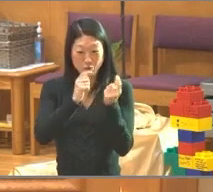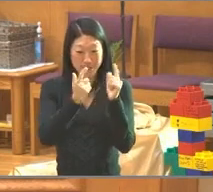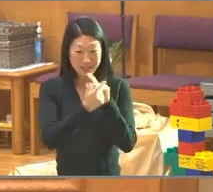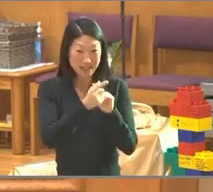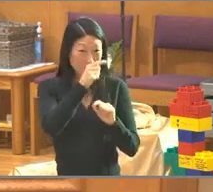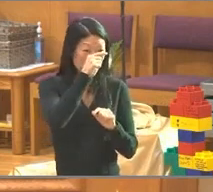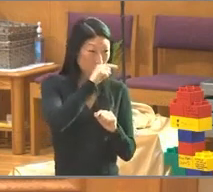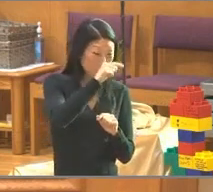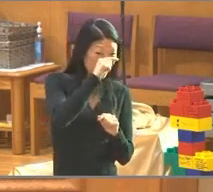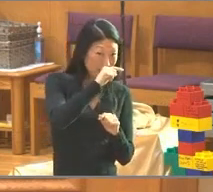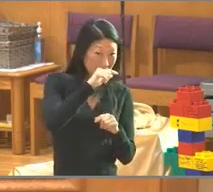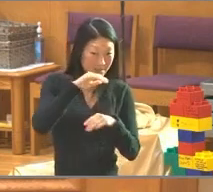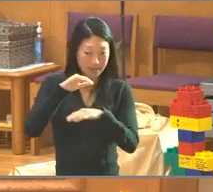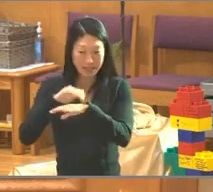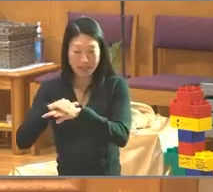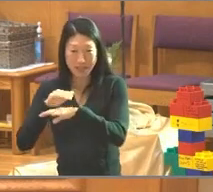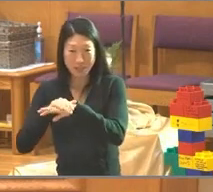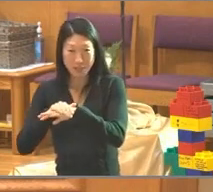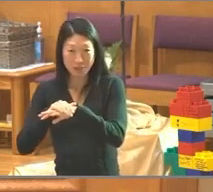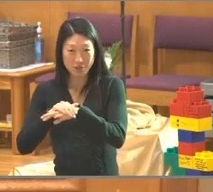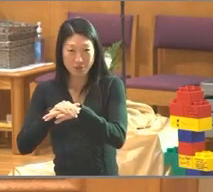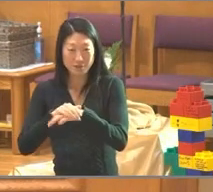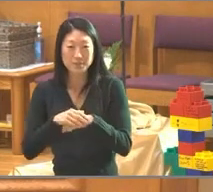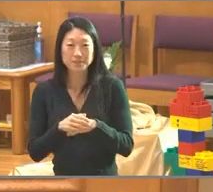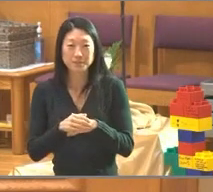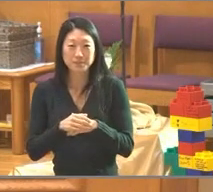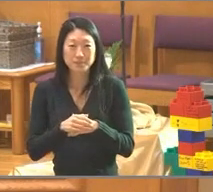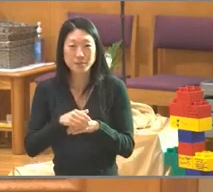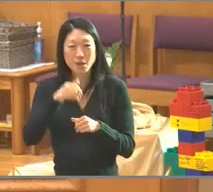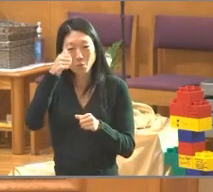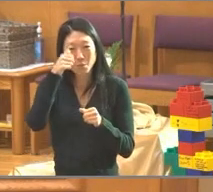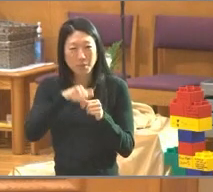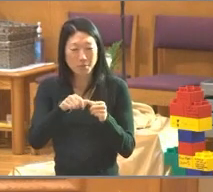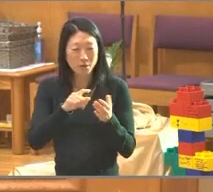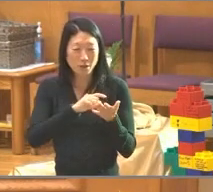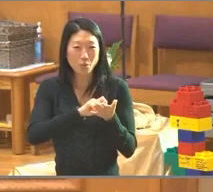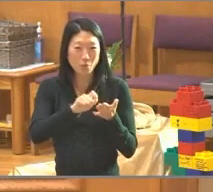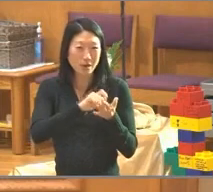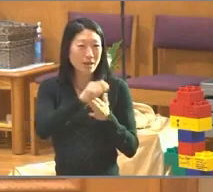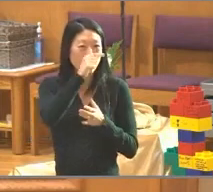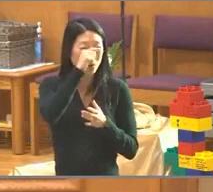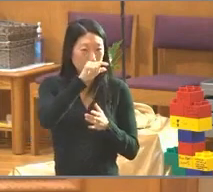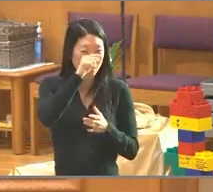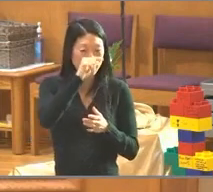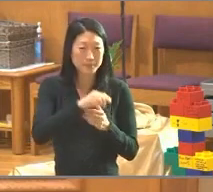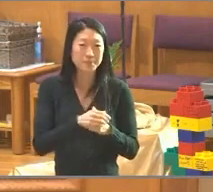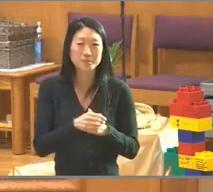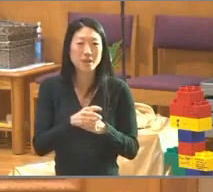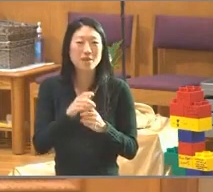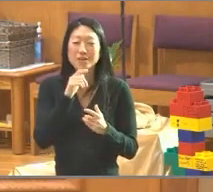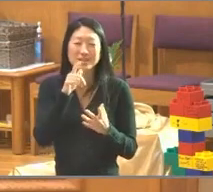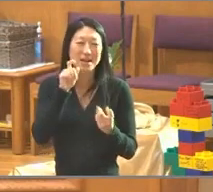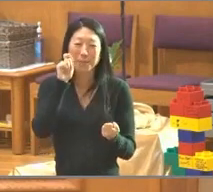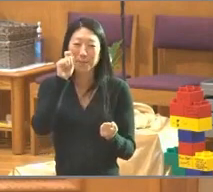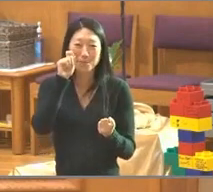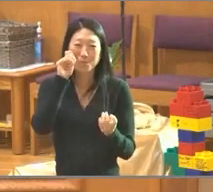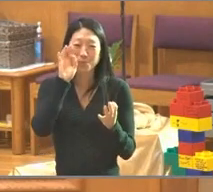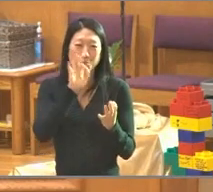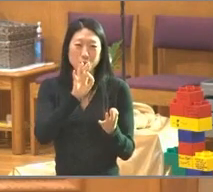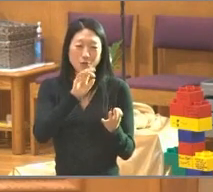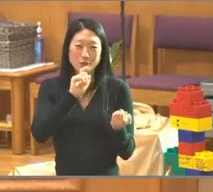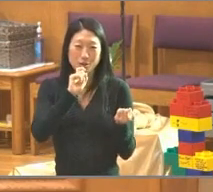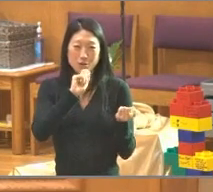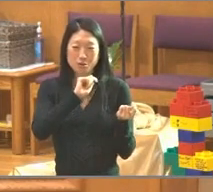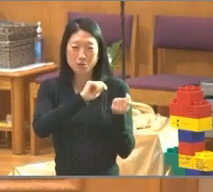Greek. Remember, that's the original language that these Gospels were written in. There is no perfect translation of the word in